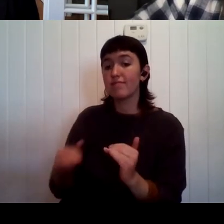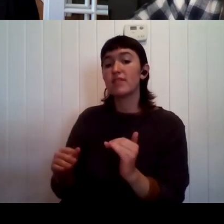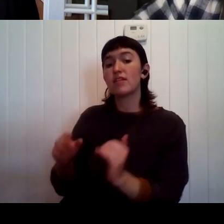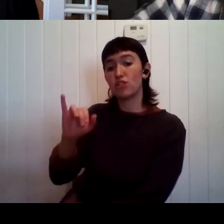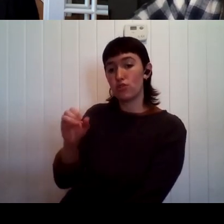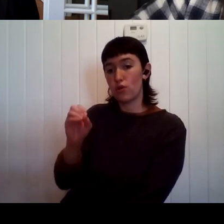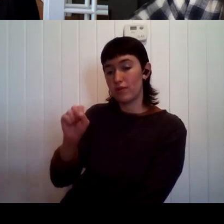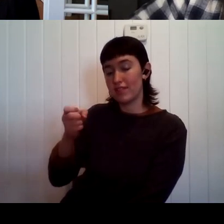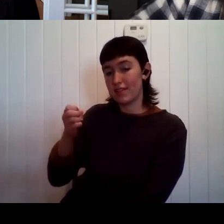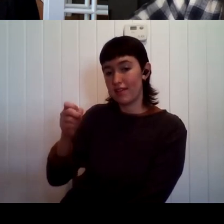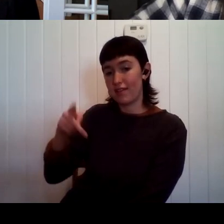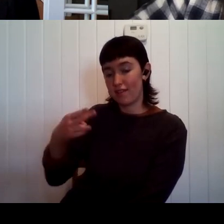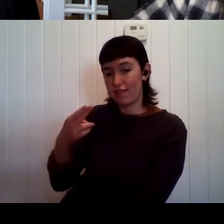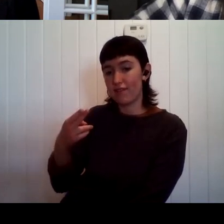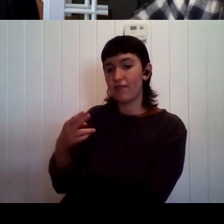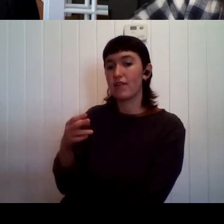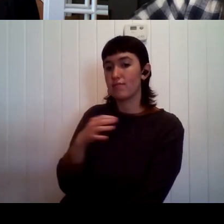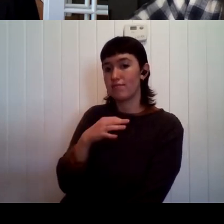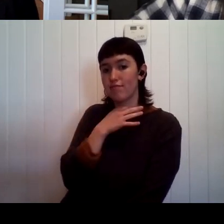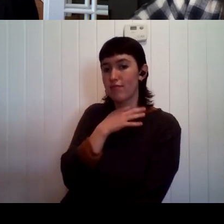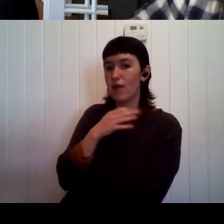become like Venus or Mars?